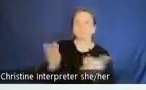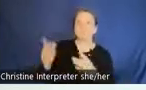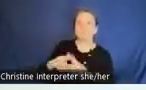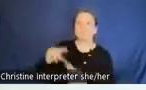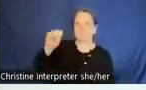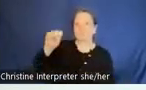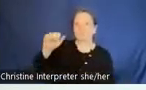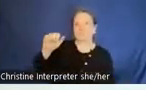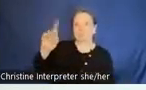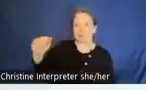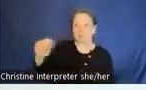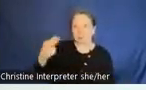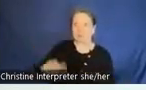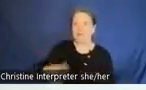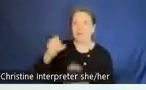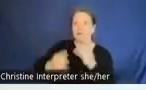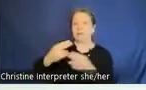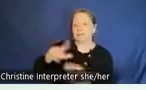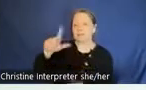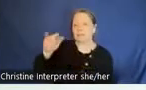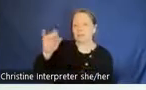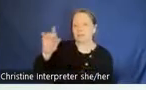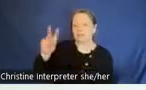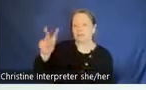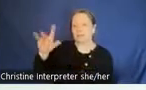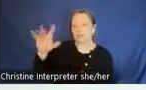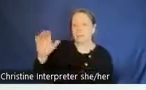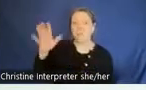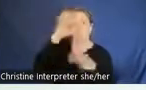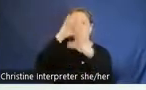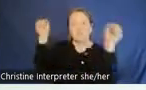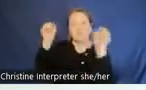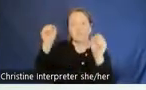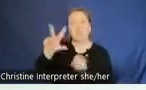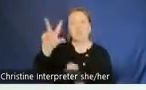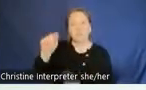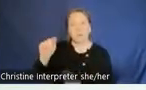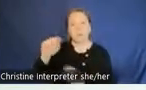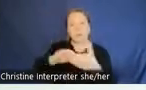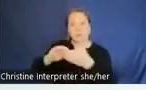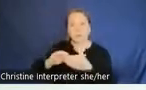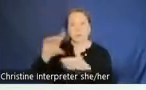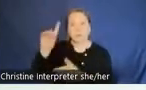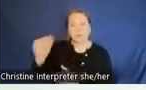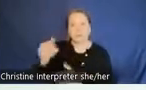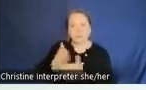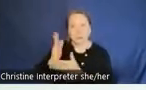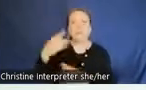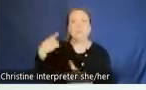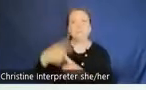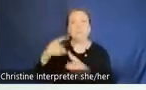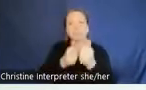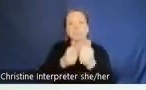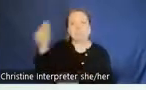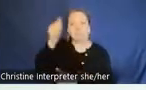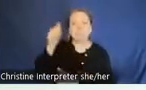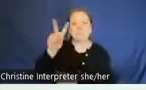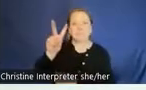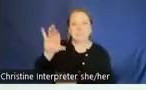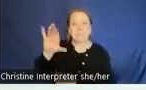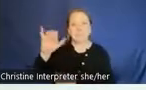Launderville, President of the Vermont Coalition for Disability Rights and the Executive Director of the Vermont Center for Independent